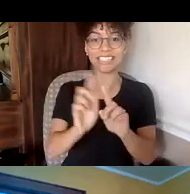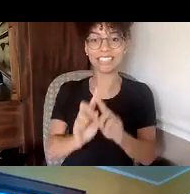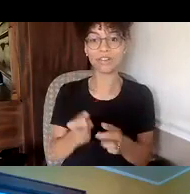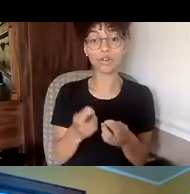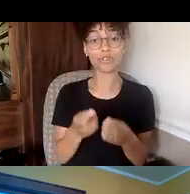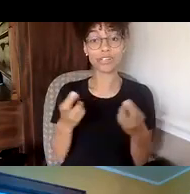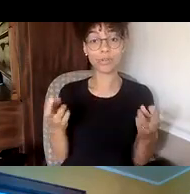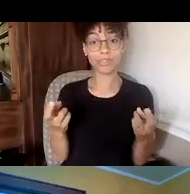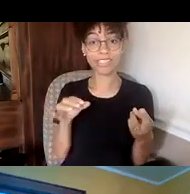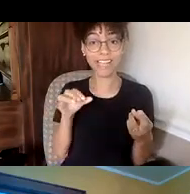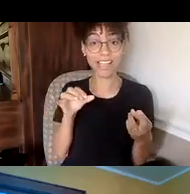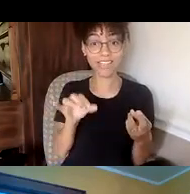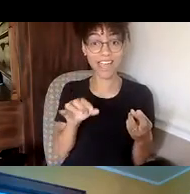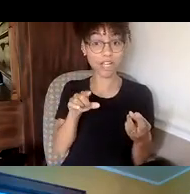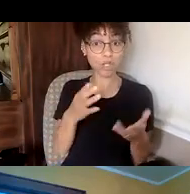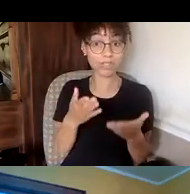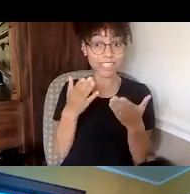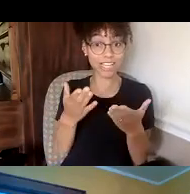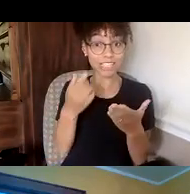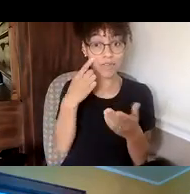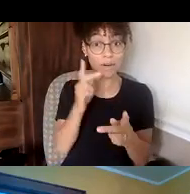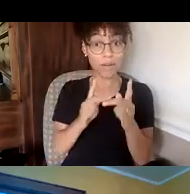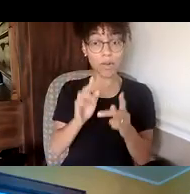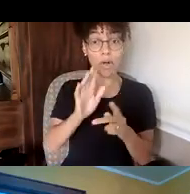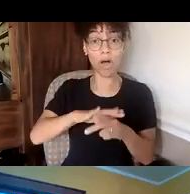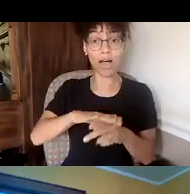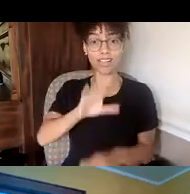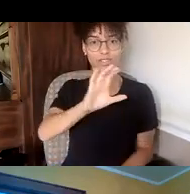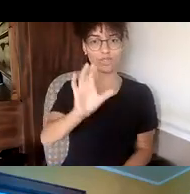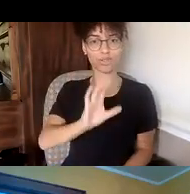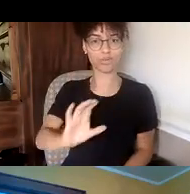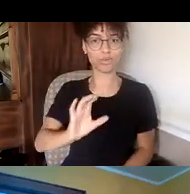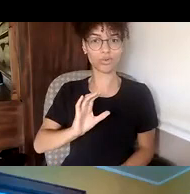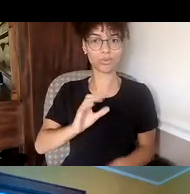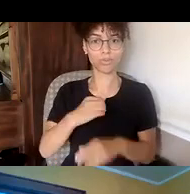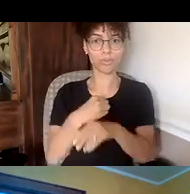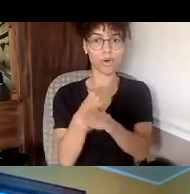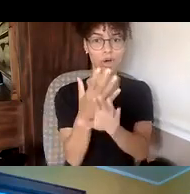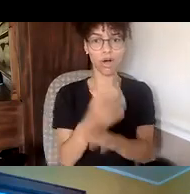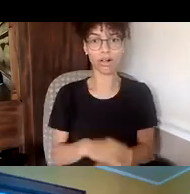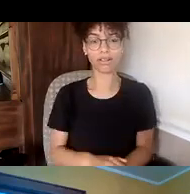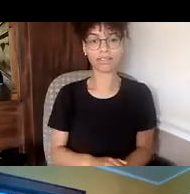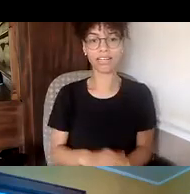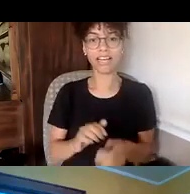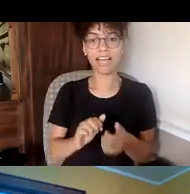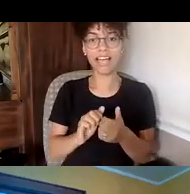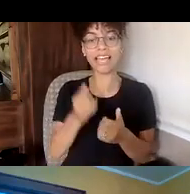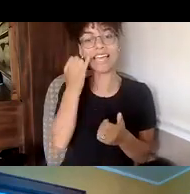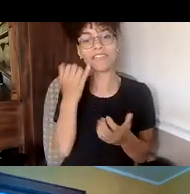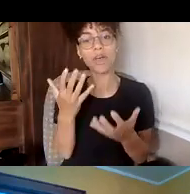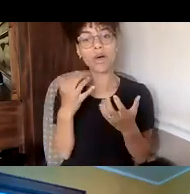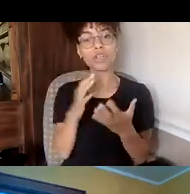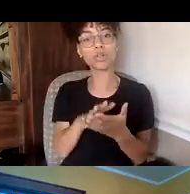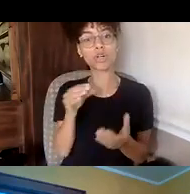this Zoom call or beyond to consider learning about in terms of diversity, inclusion, or